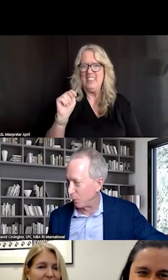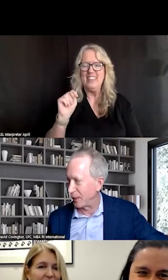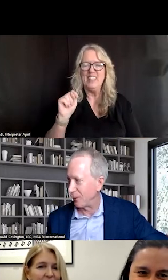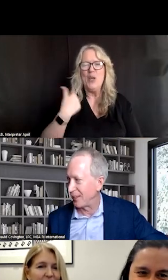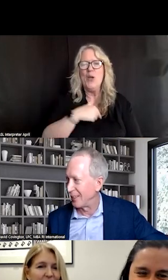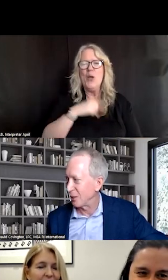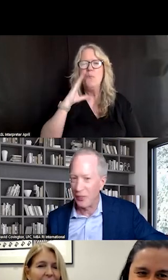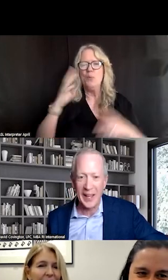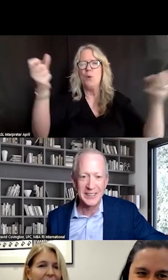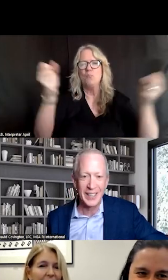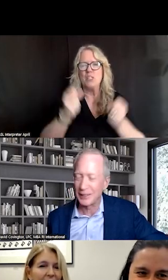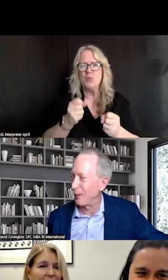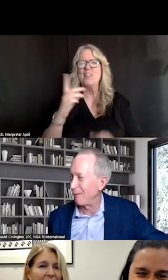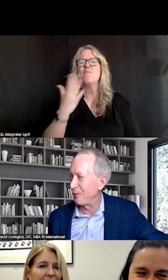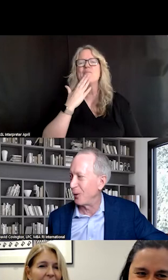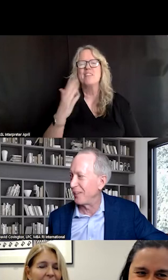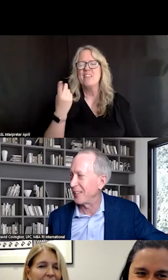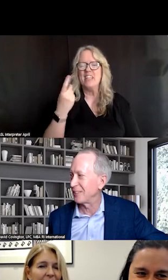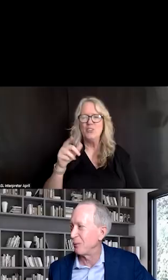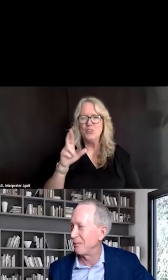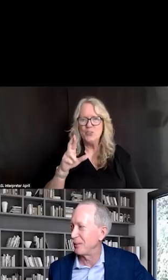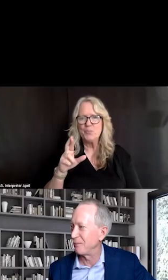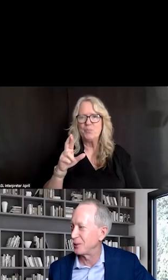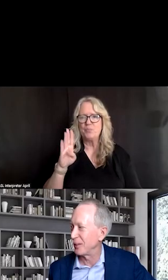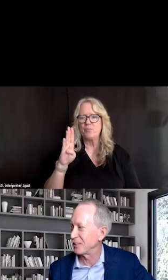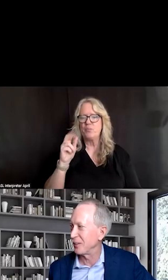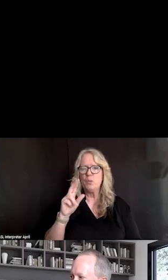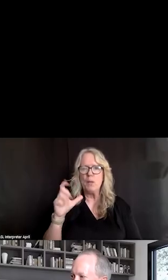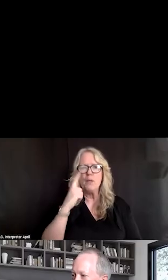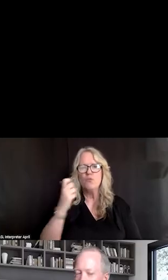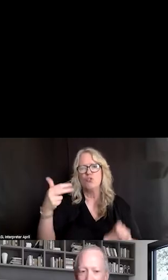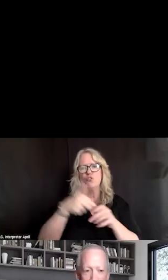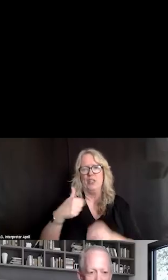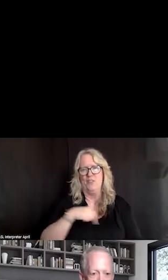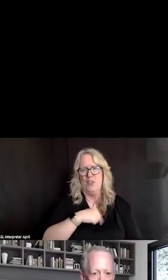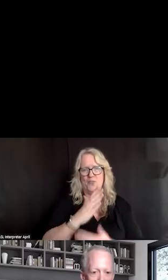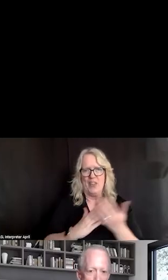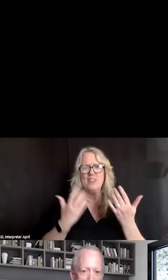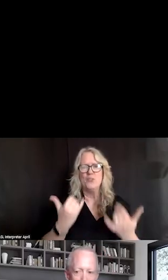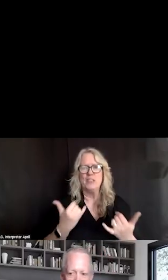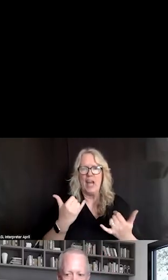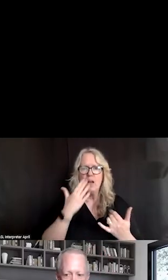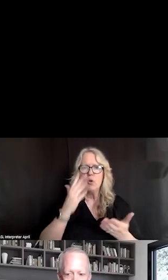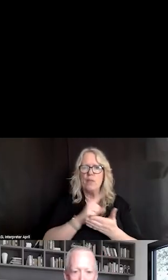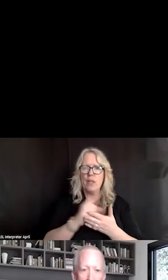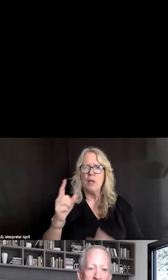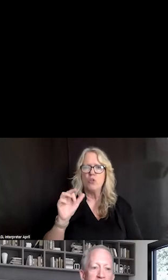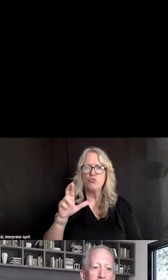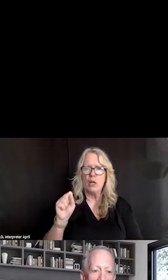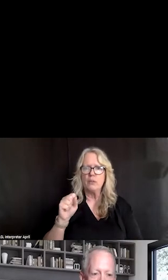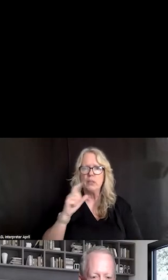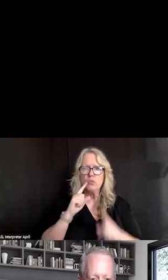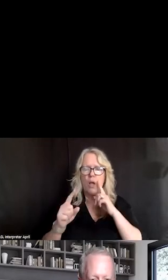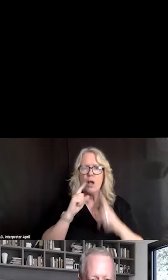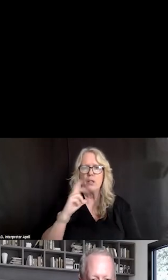we'll bring you in. So thanks, Dr. Balfour, and thanks everyone for joining us for that version. So let's go to this week's Crisis Talk interview, which is